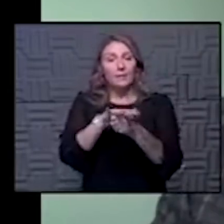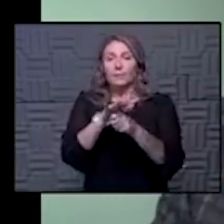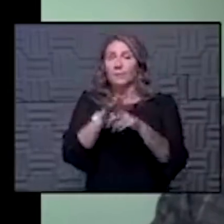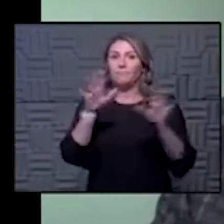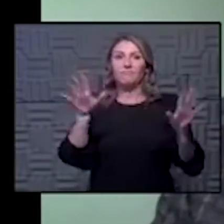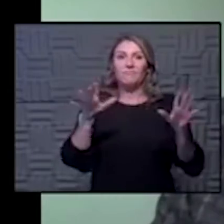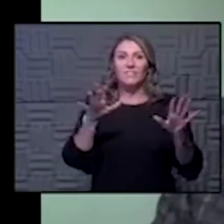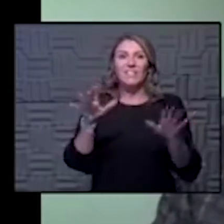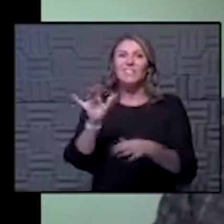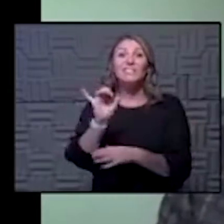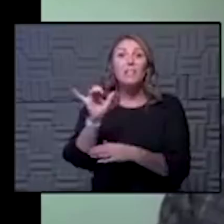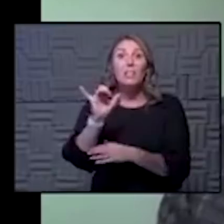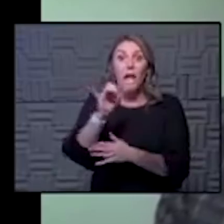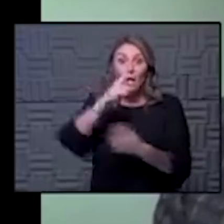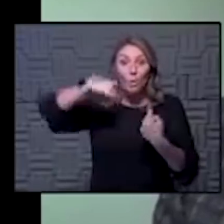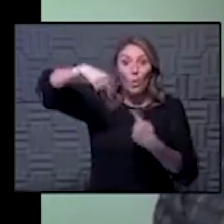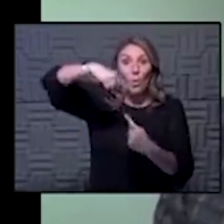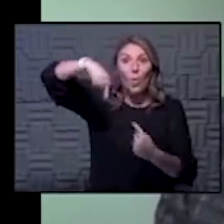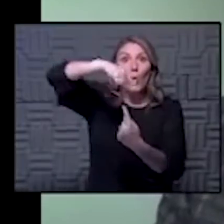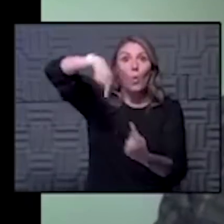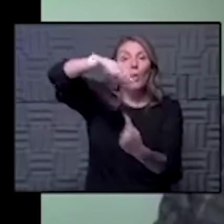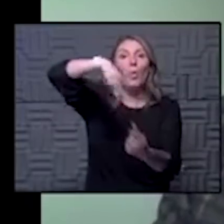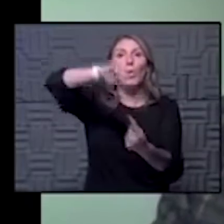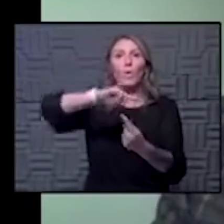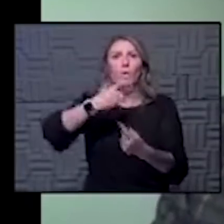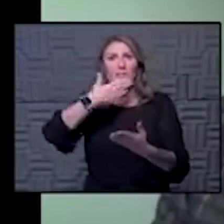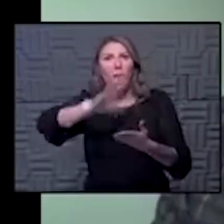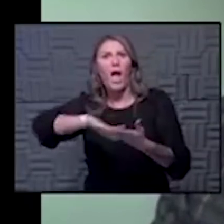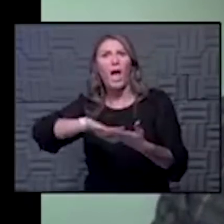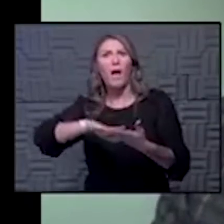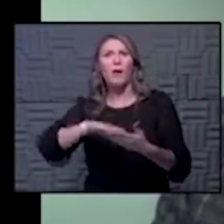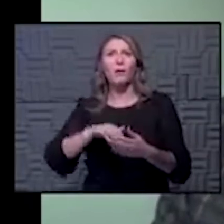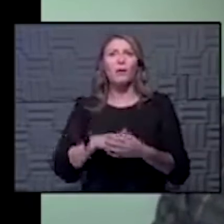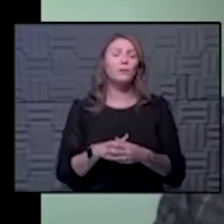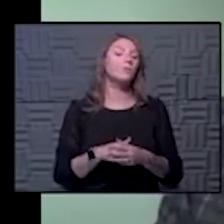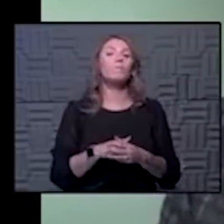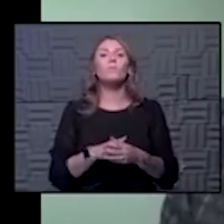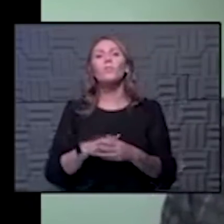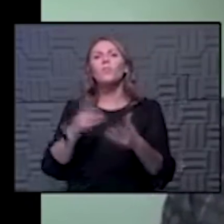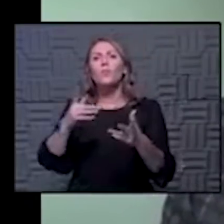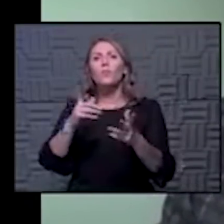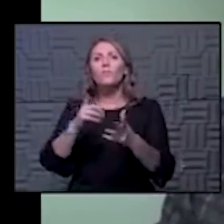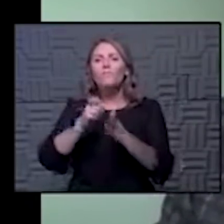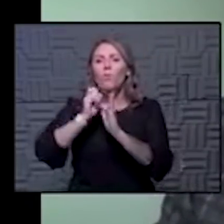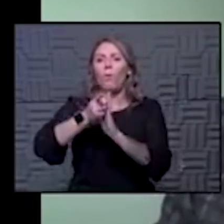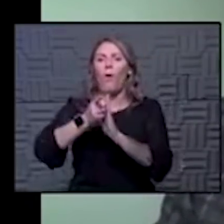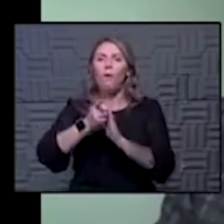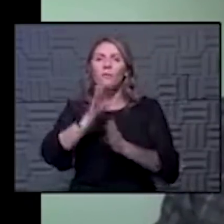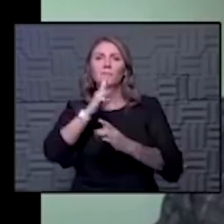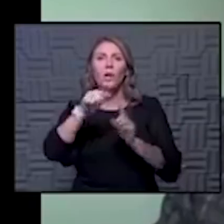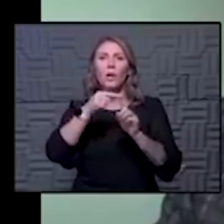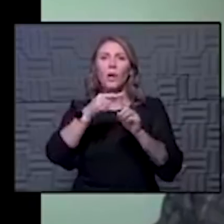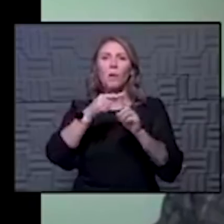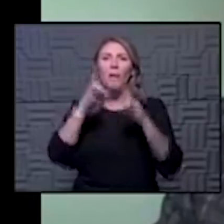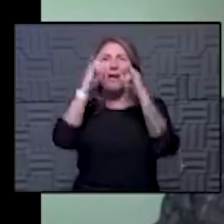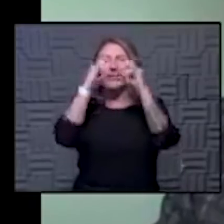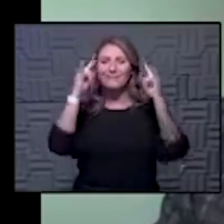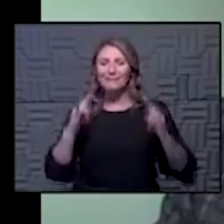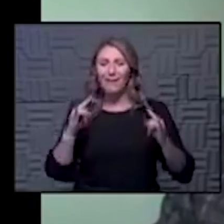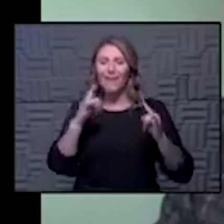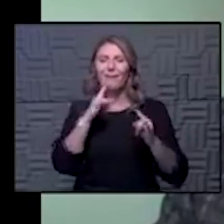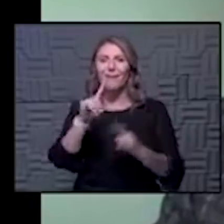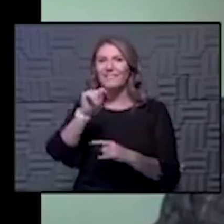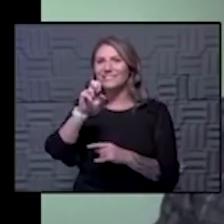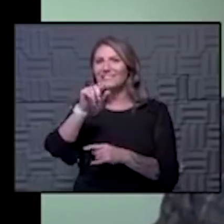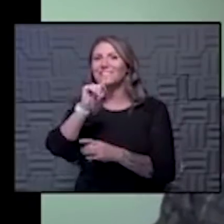tornado here. We're at the bad point. Garold, for a while they were talking about building tents in Wichita and getting to the point that we were seeing photos from